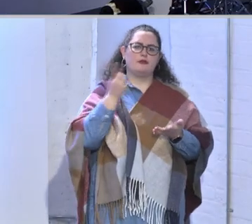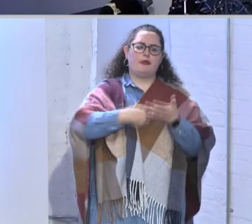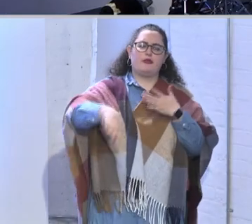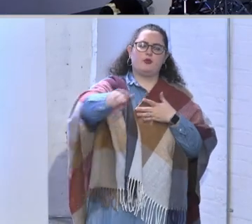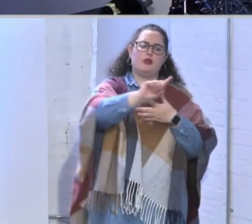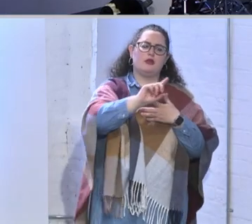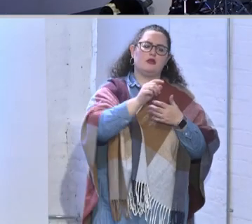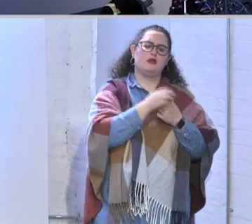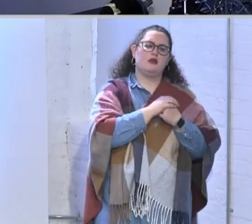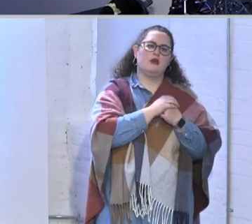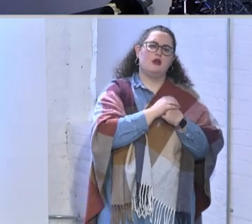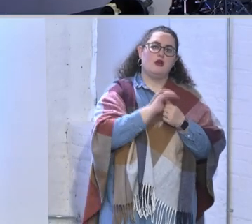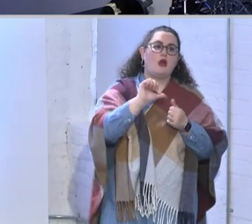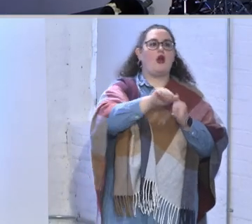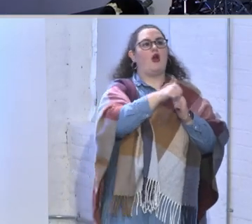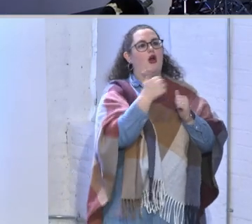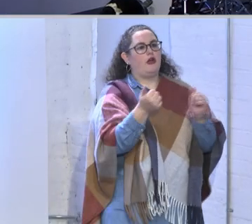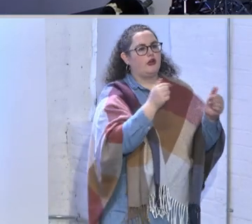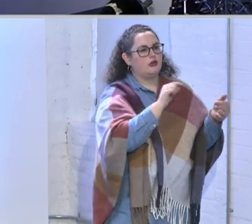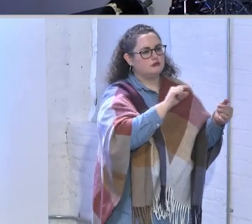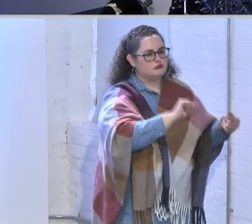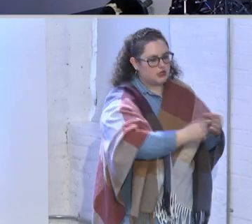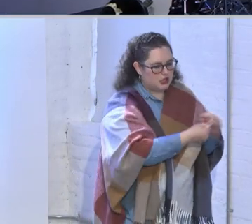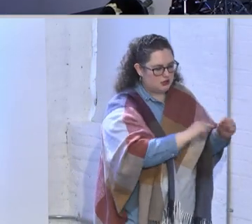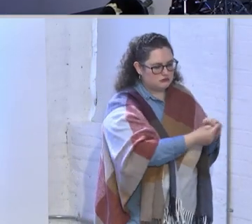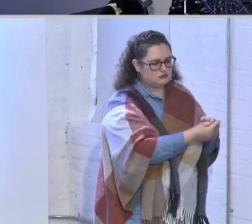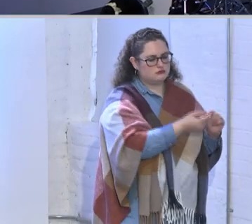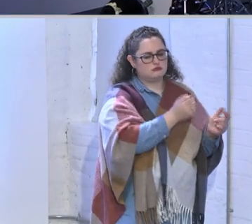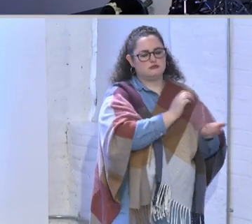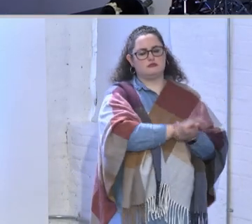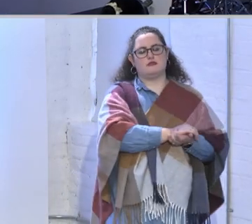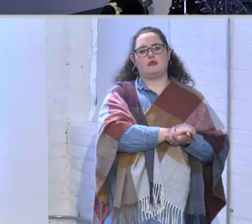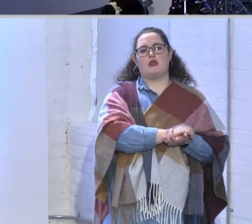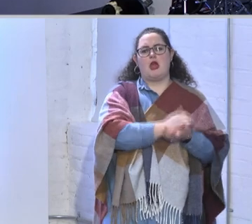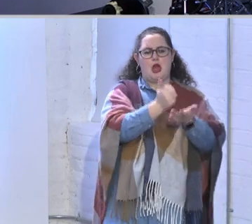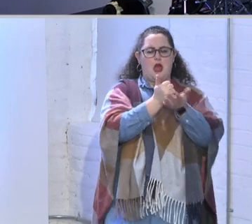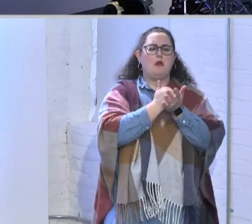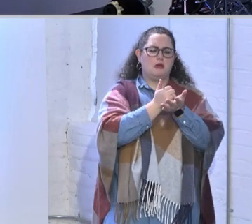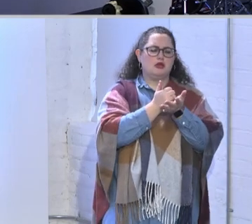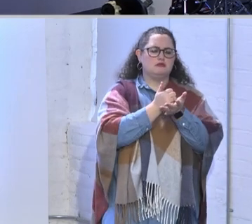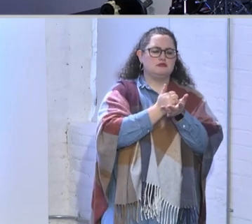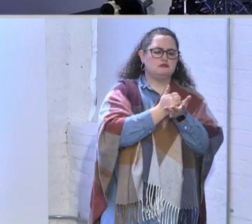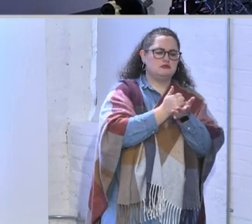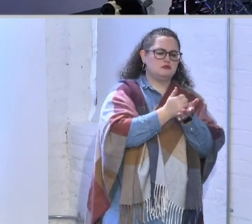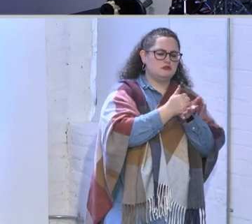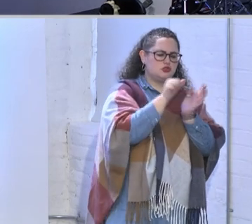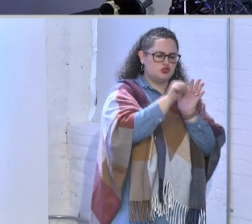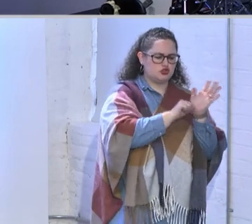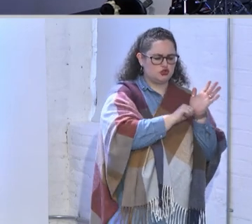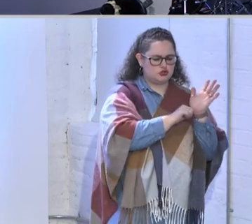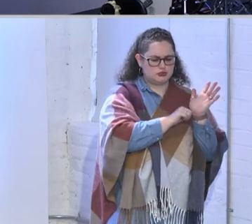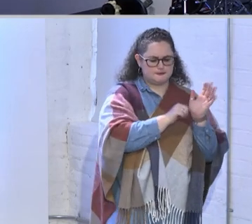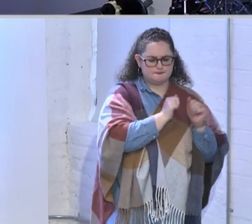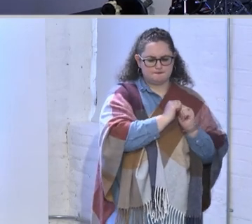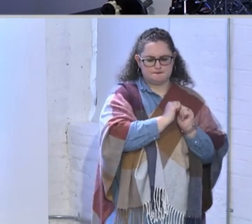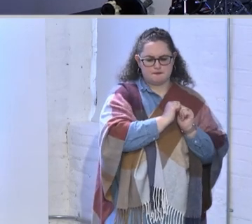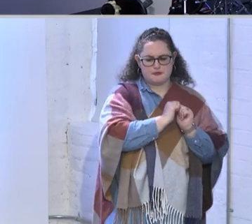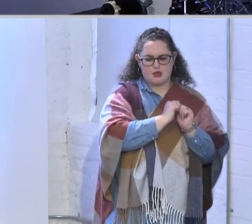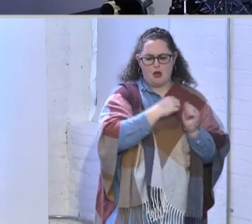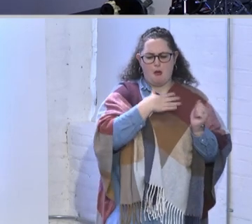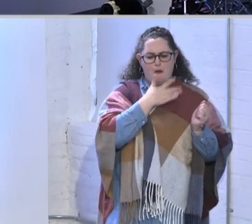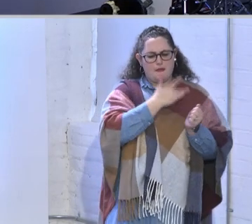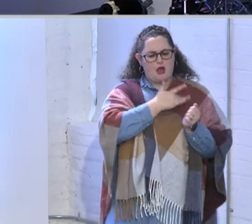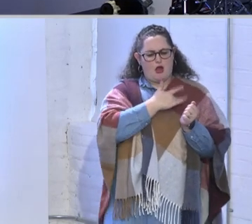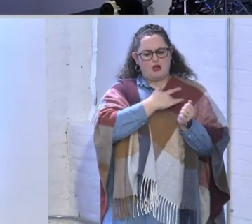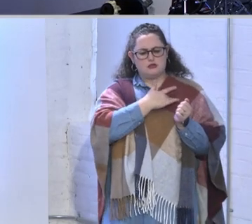surgery on her other knee. And Melinda's spending a couple weeks there helping her. And I was talking to Melinda on the phone the other day, and I said, Melinda, my heart